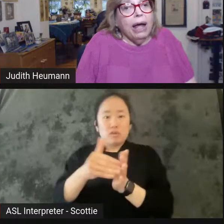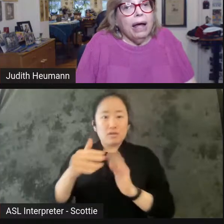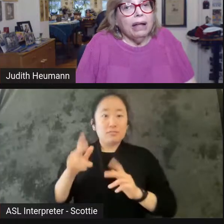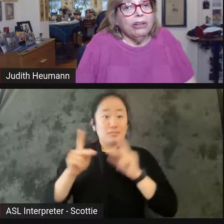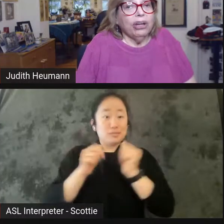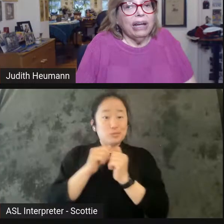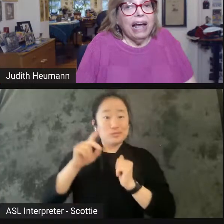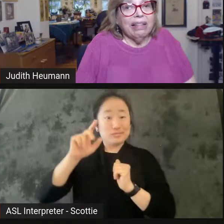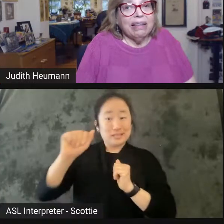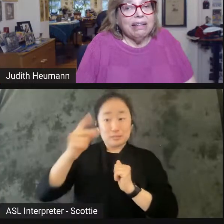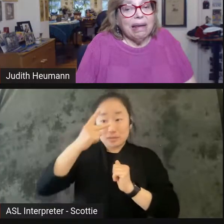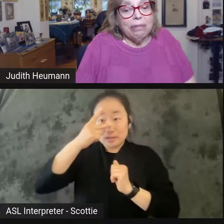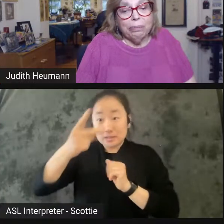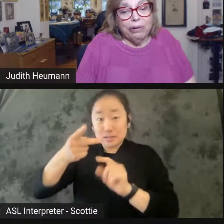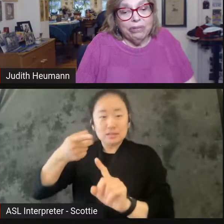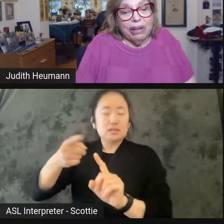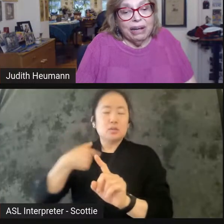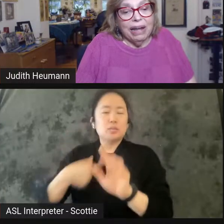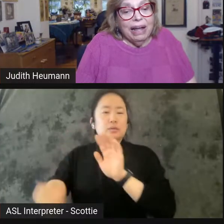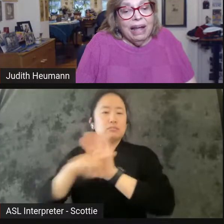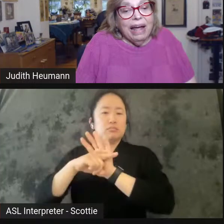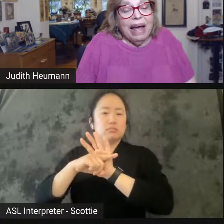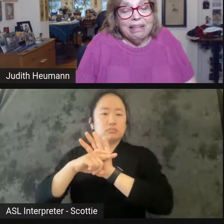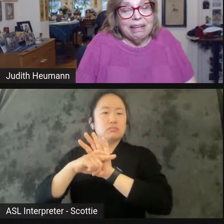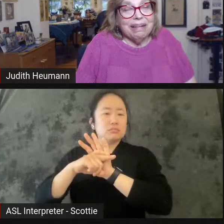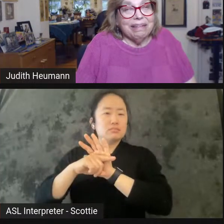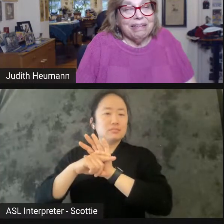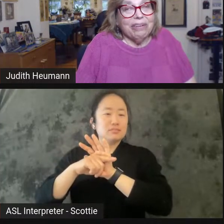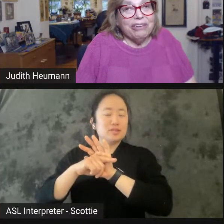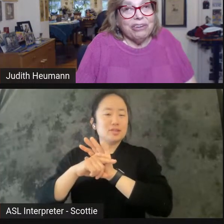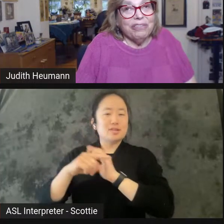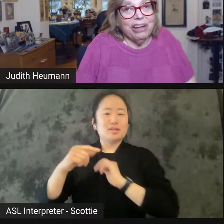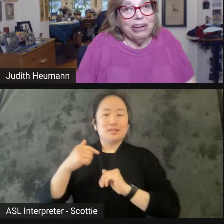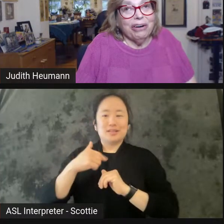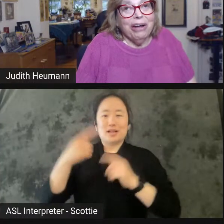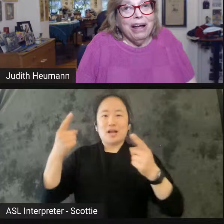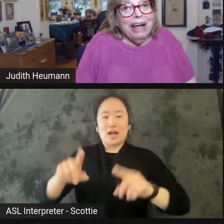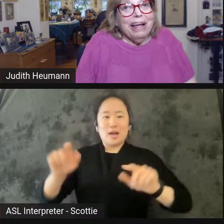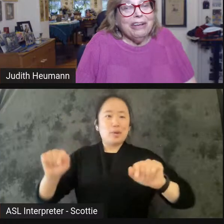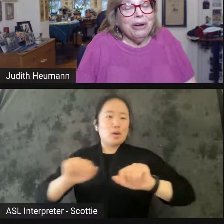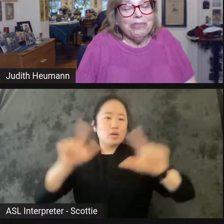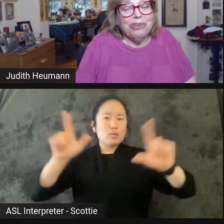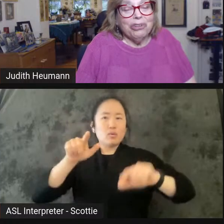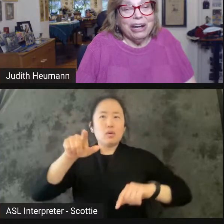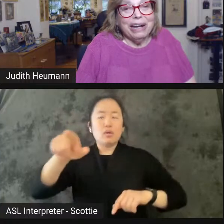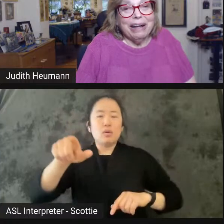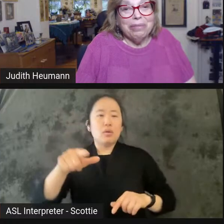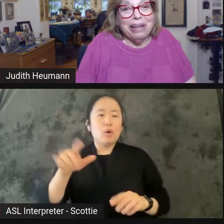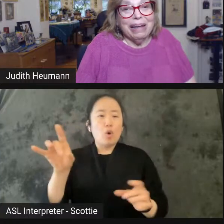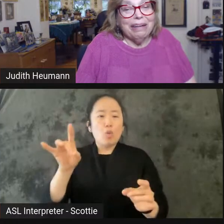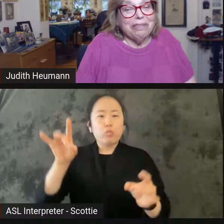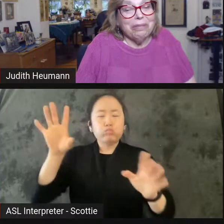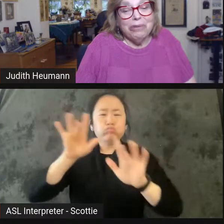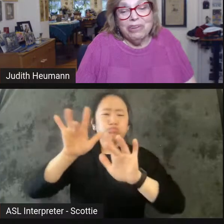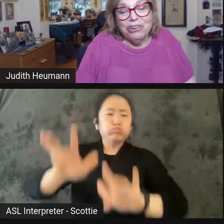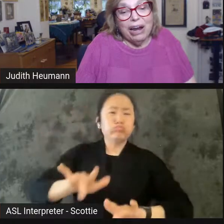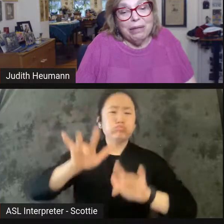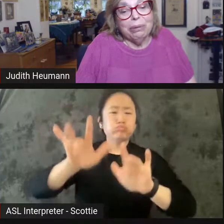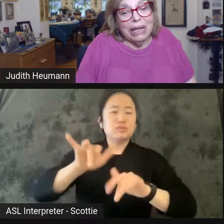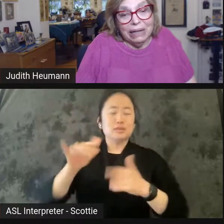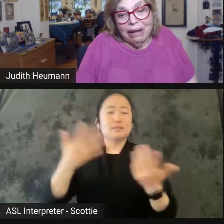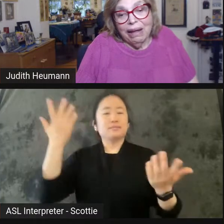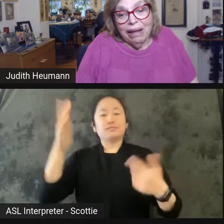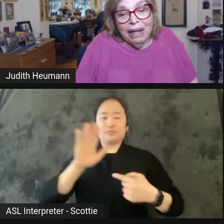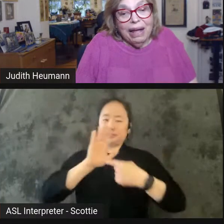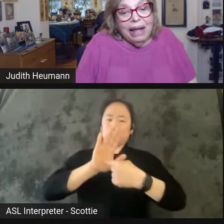representation, looking at the disabled person as a tragic figure. If you look at, I'm thinking of the movie